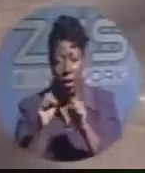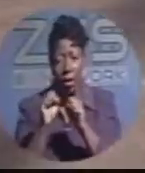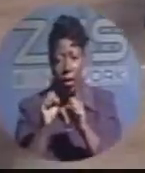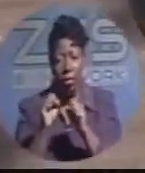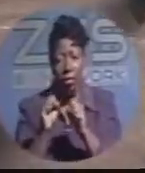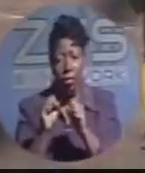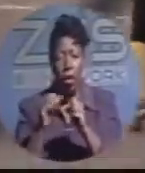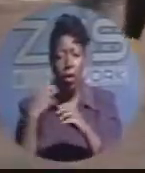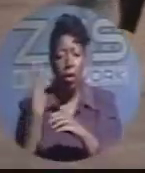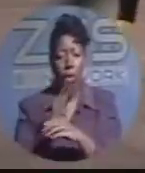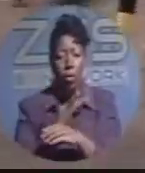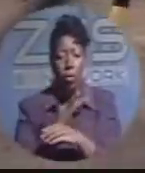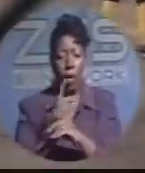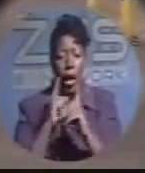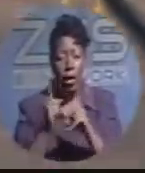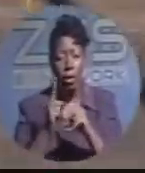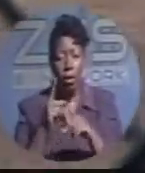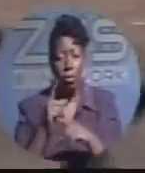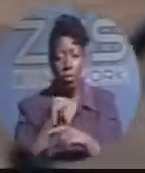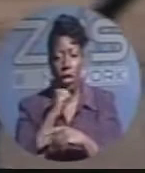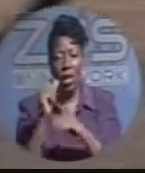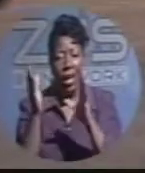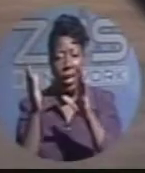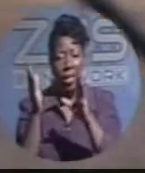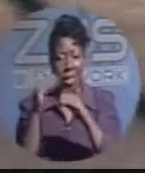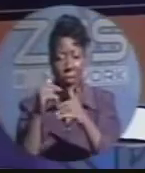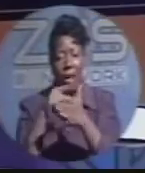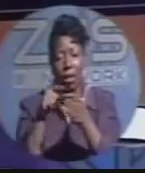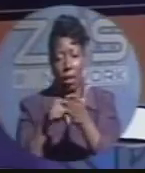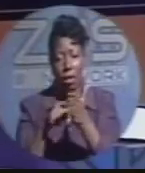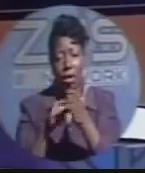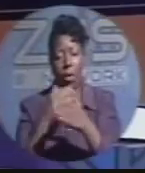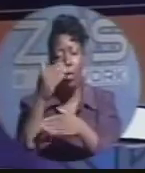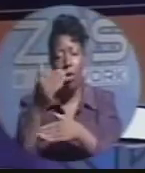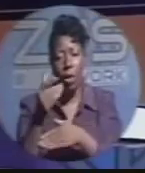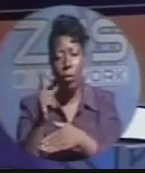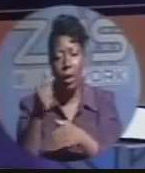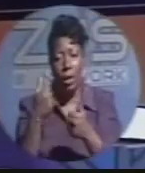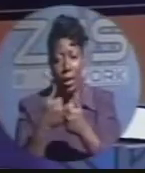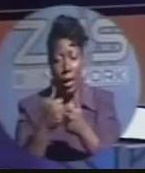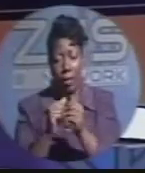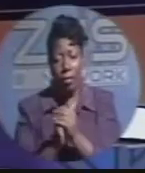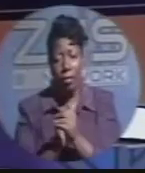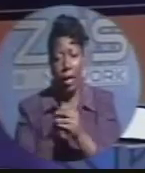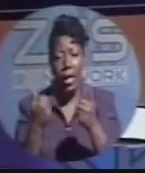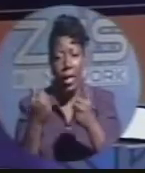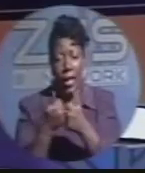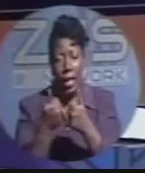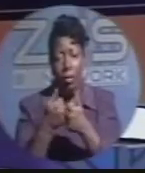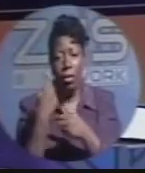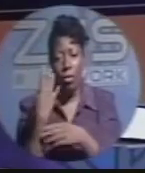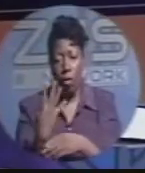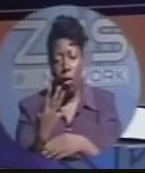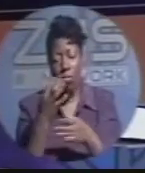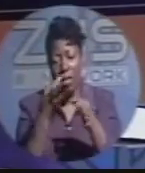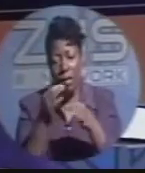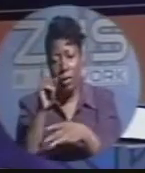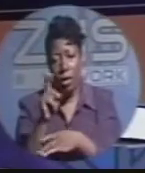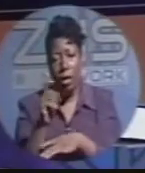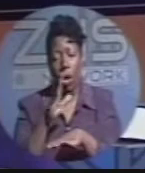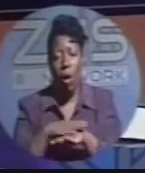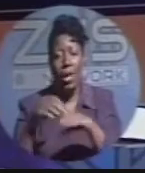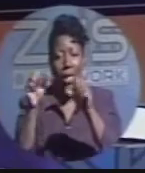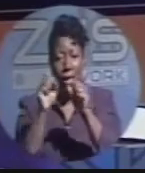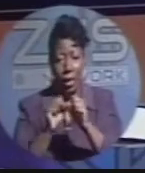game. I'll be surprised if that one game is competitive. Again, game four, is necessary on